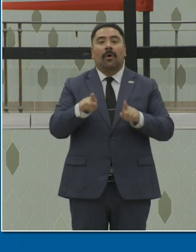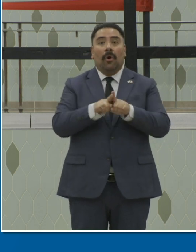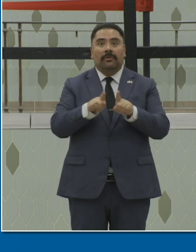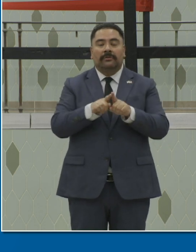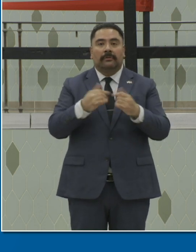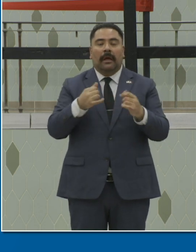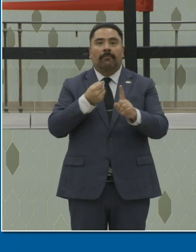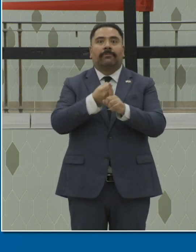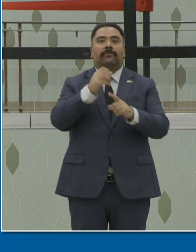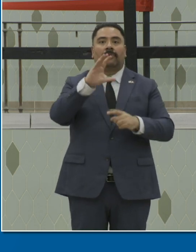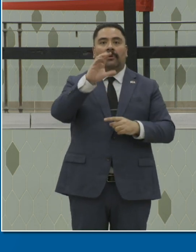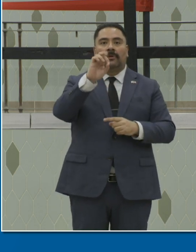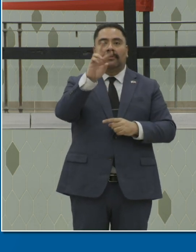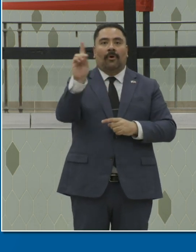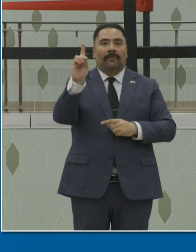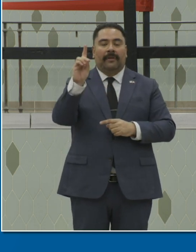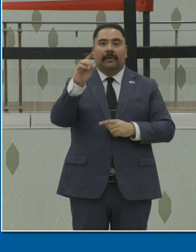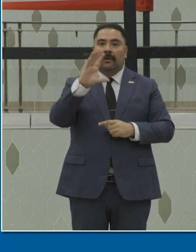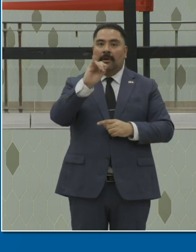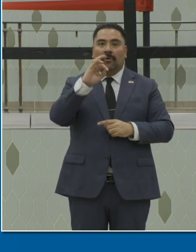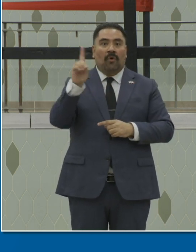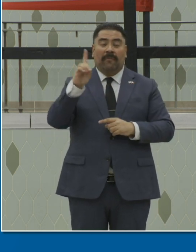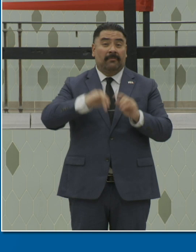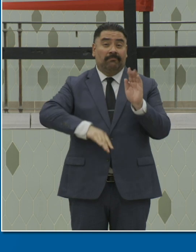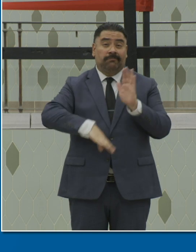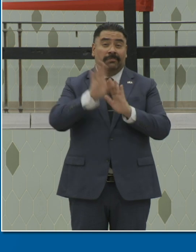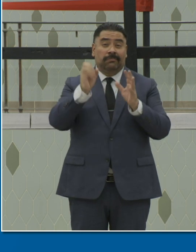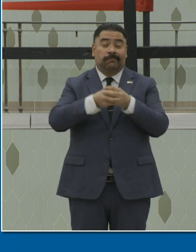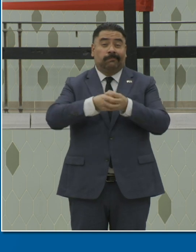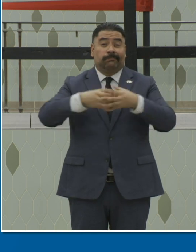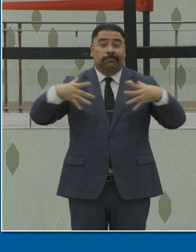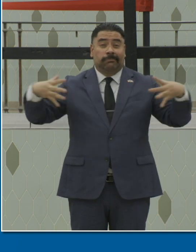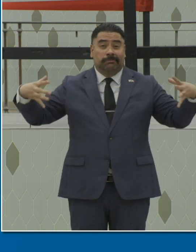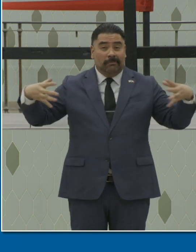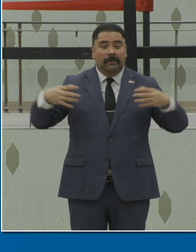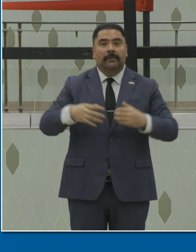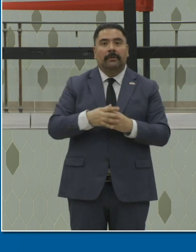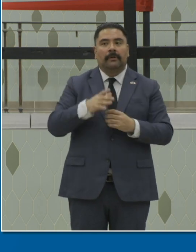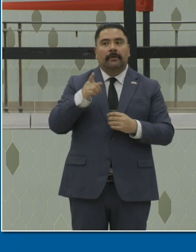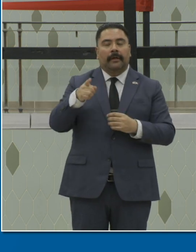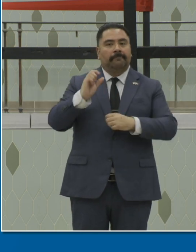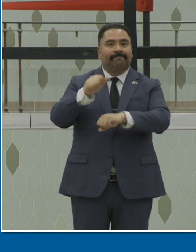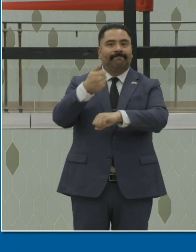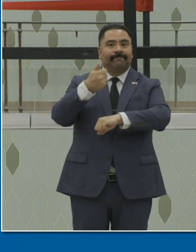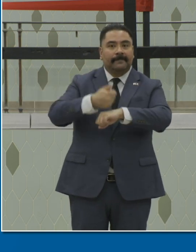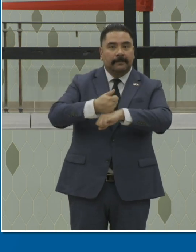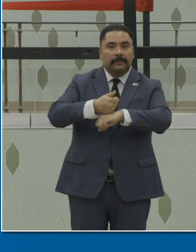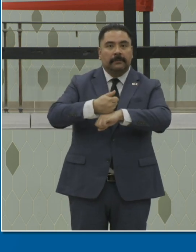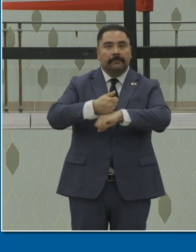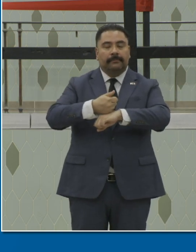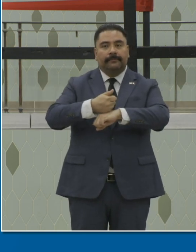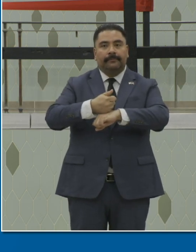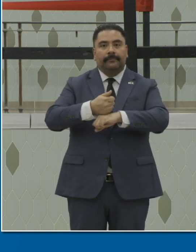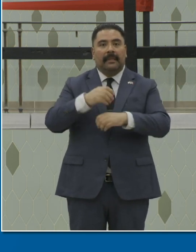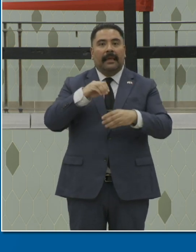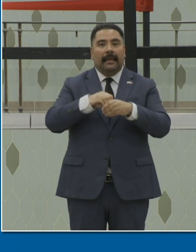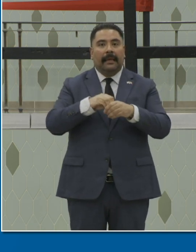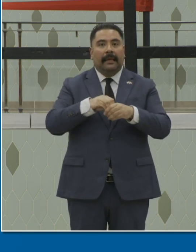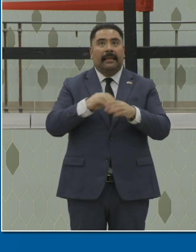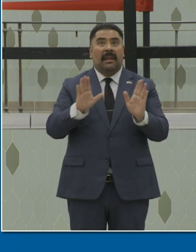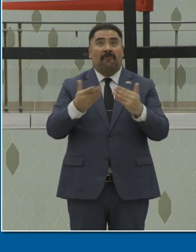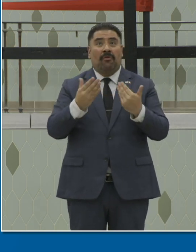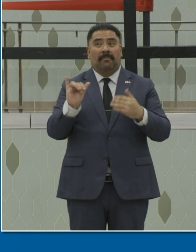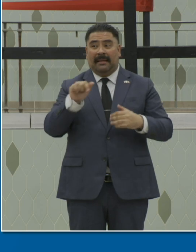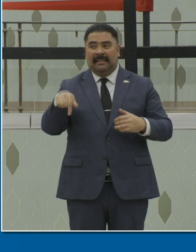Throw in COVID. COVID was roaring then. And so they set up in a room